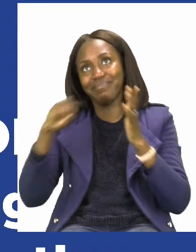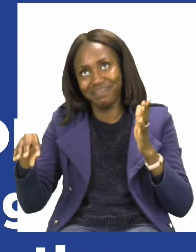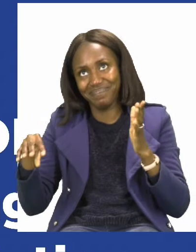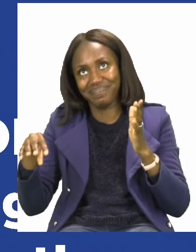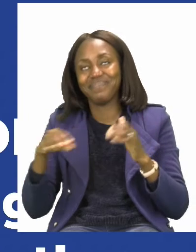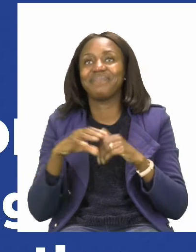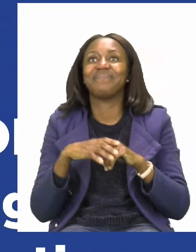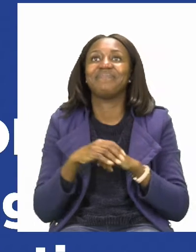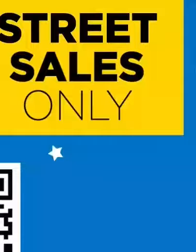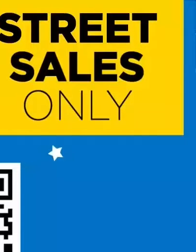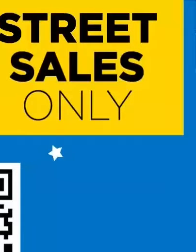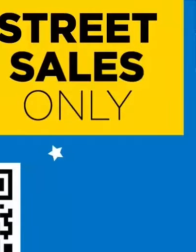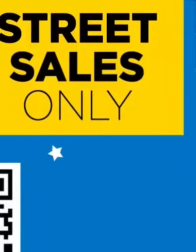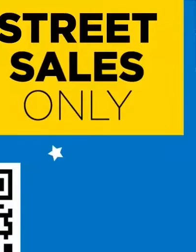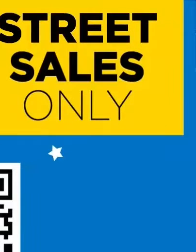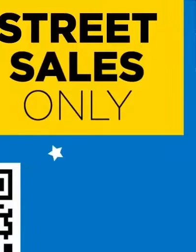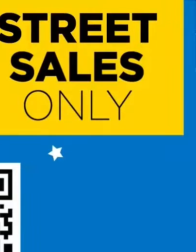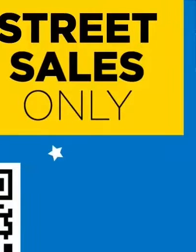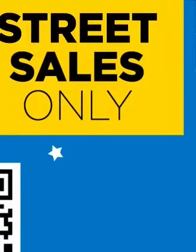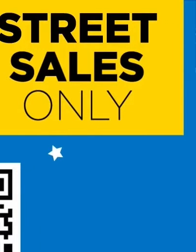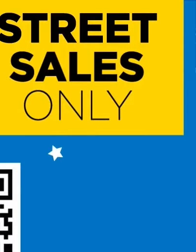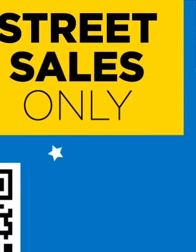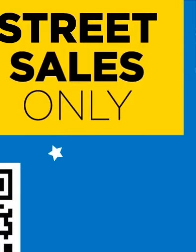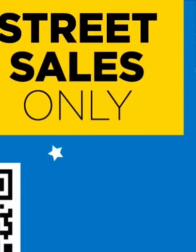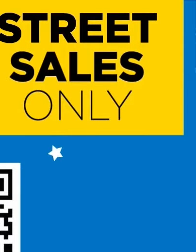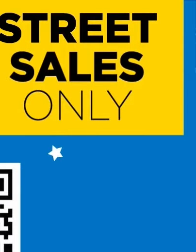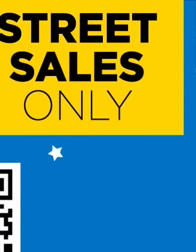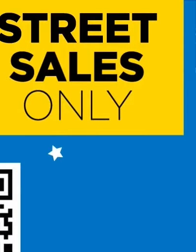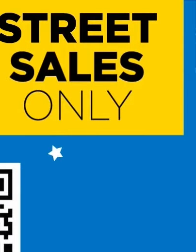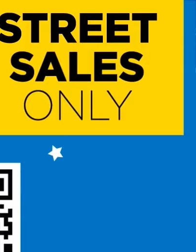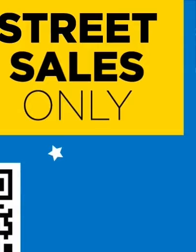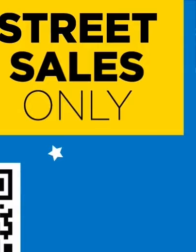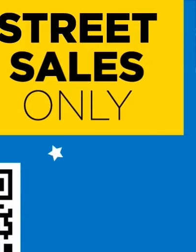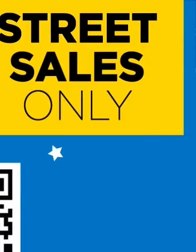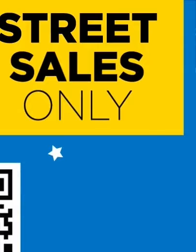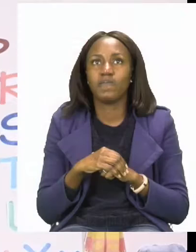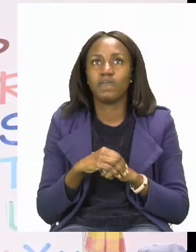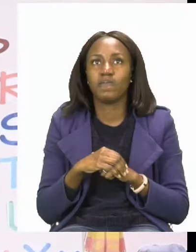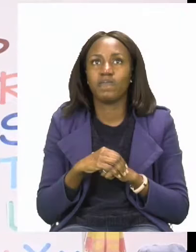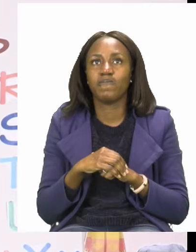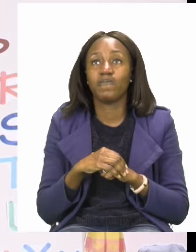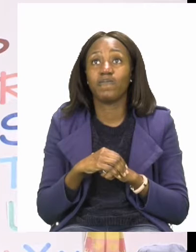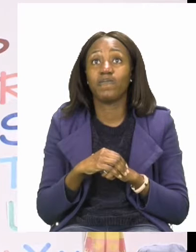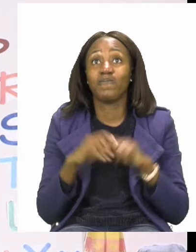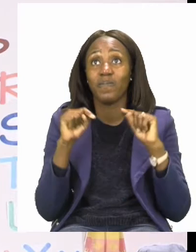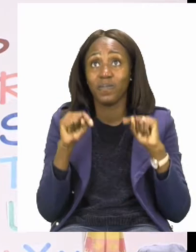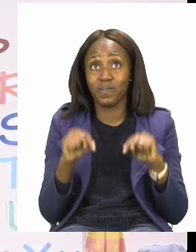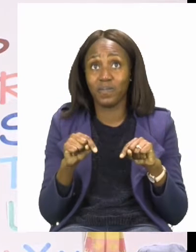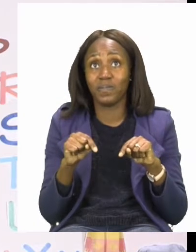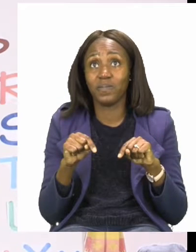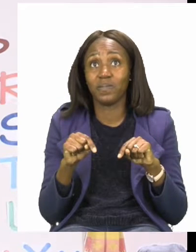computation. Follow us on MyZone Facebook Active Kids to watch your daily lesson and Now, boys and girls, let